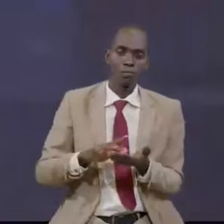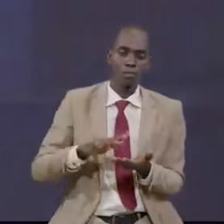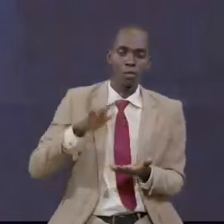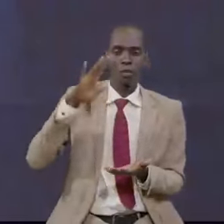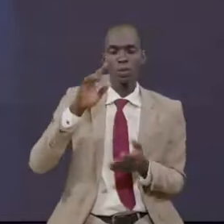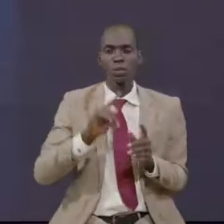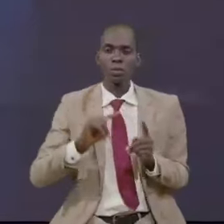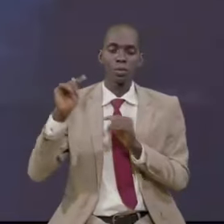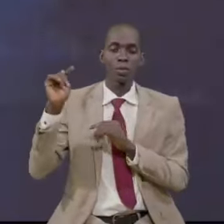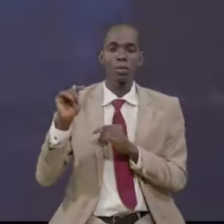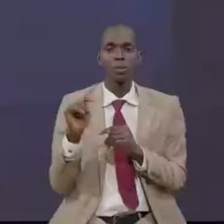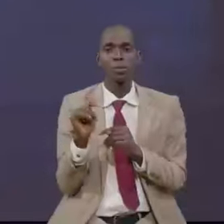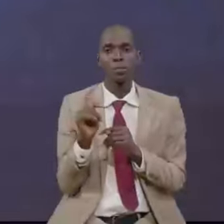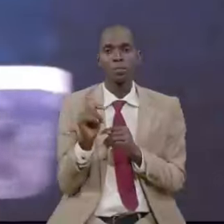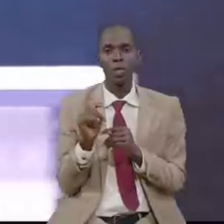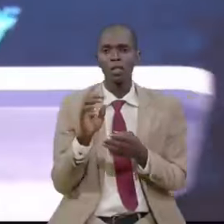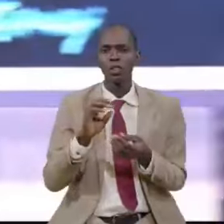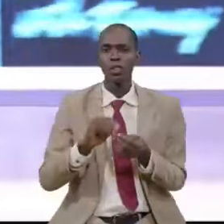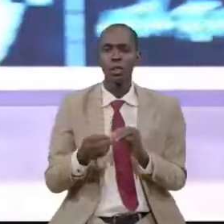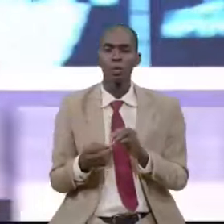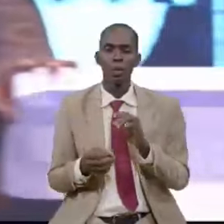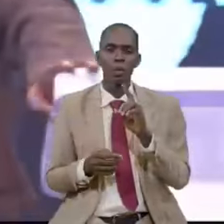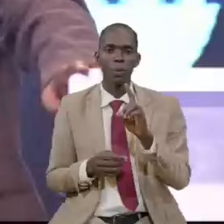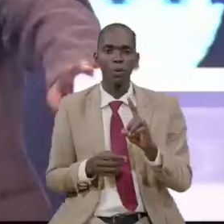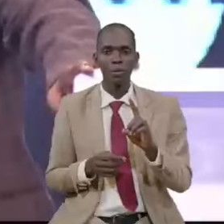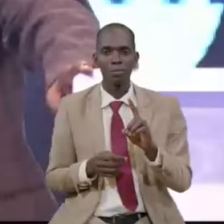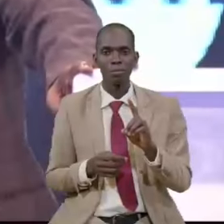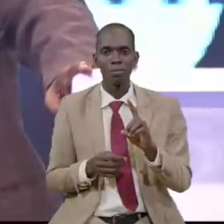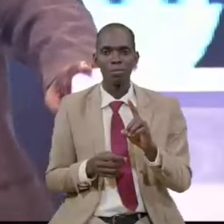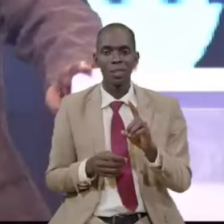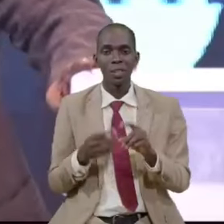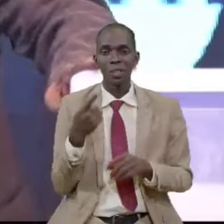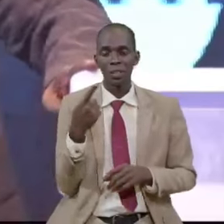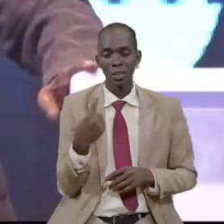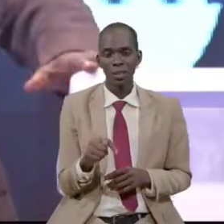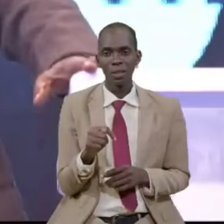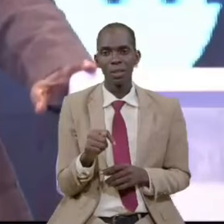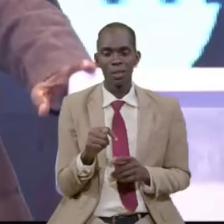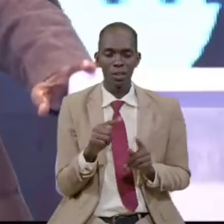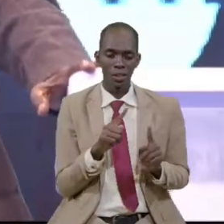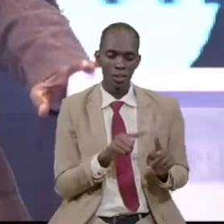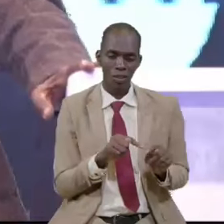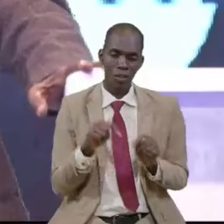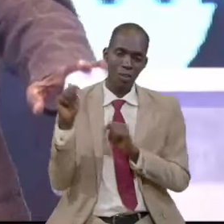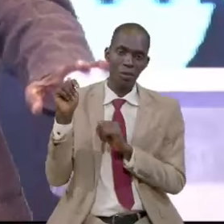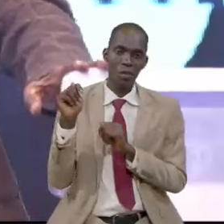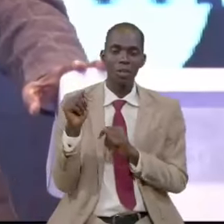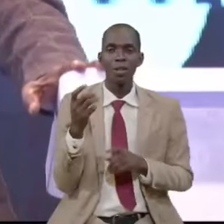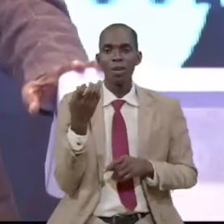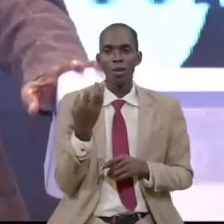at, number one, the transfer of his righteousness